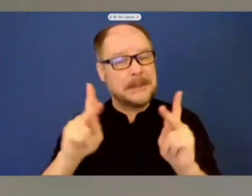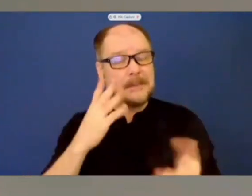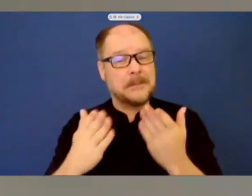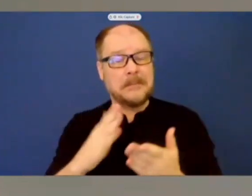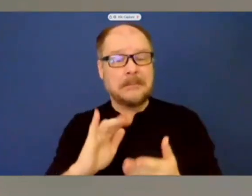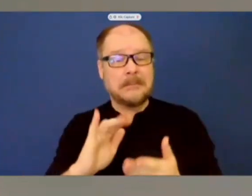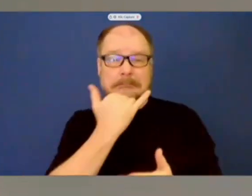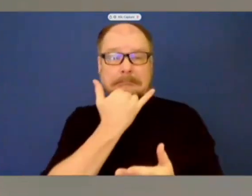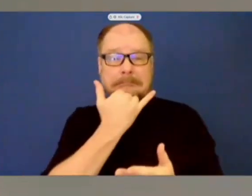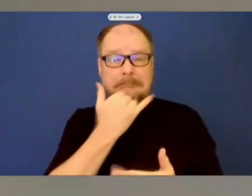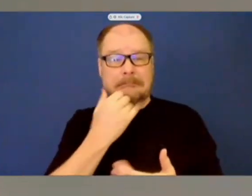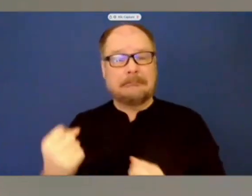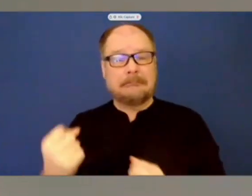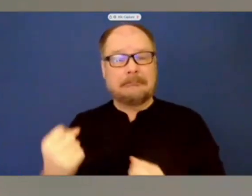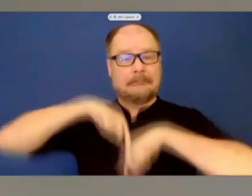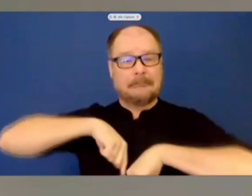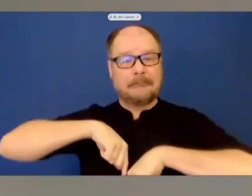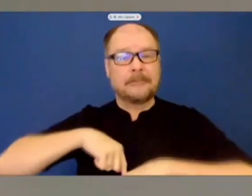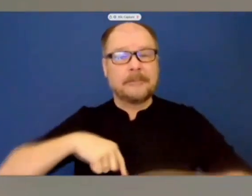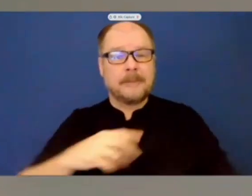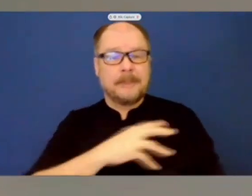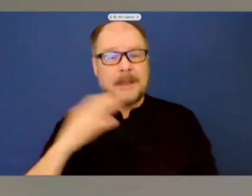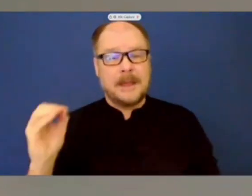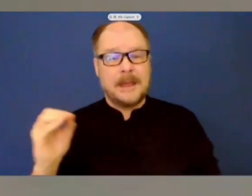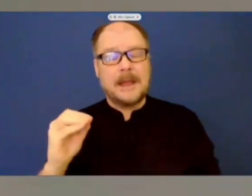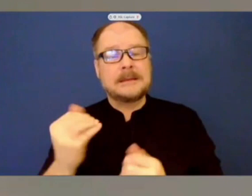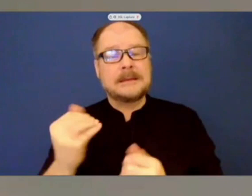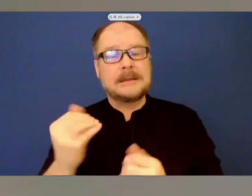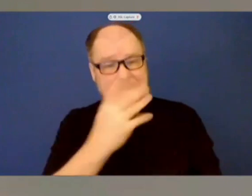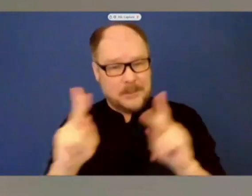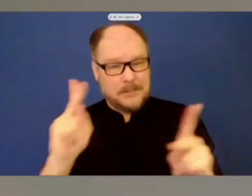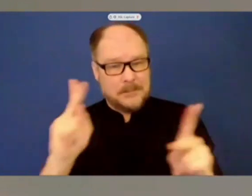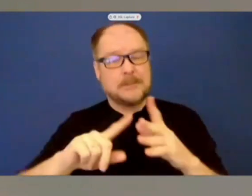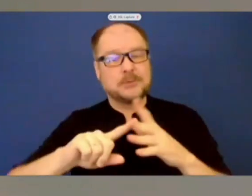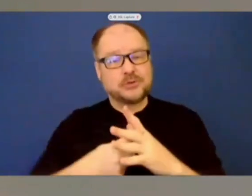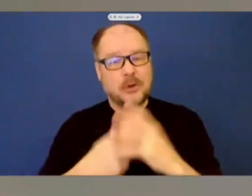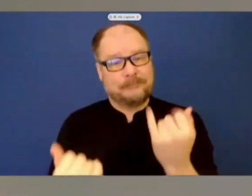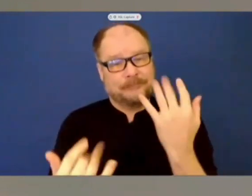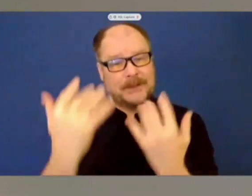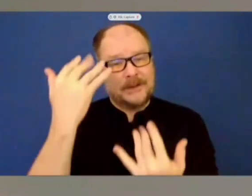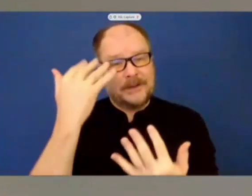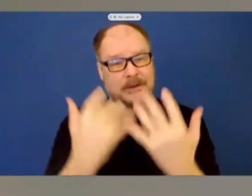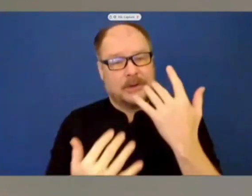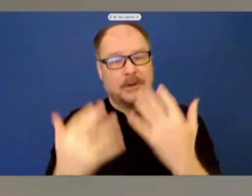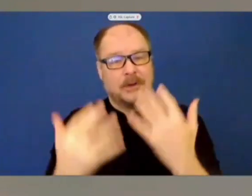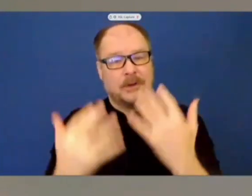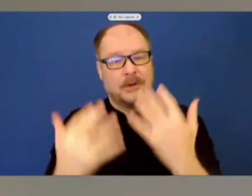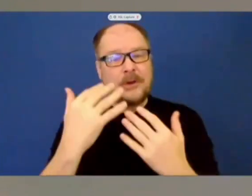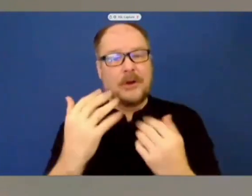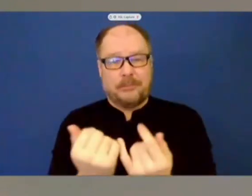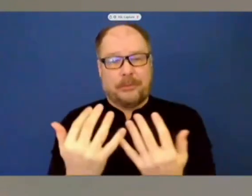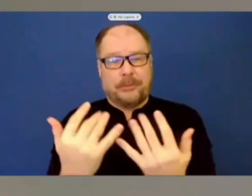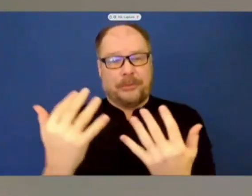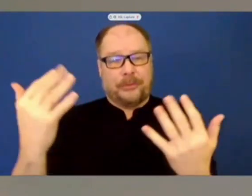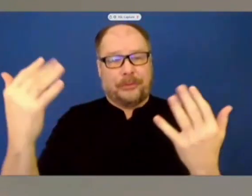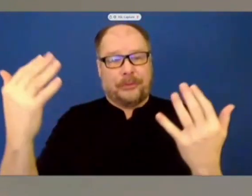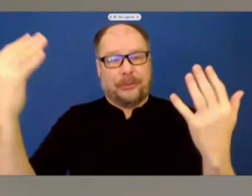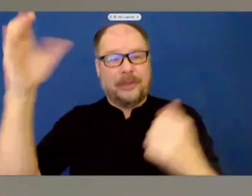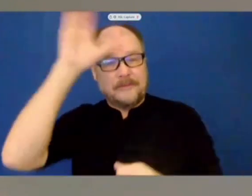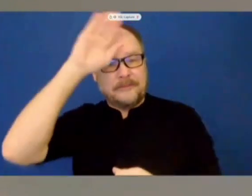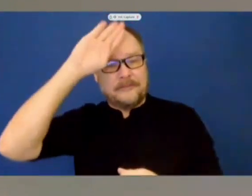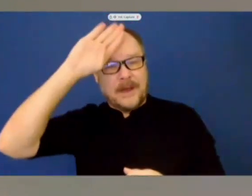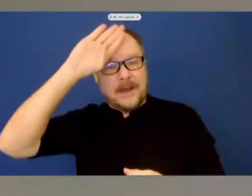been several uncontrolled burns that have required the fire department to come to put the fires out. And there is concern